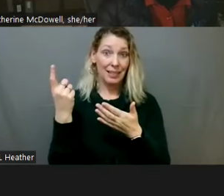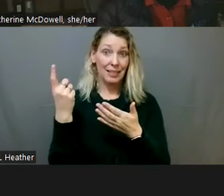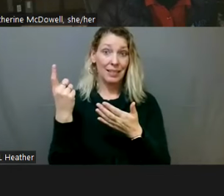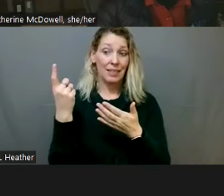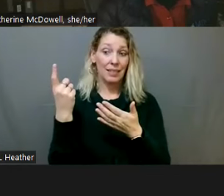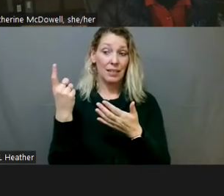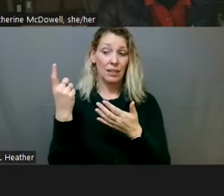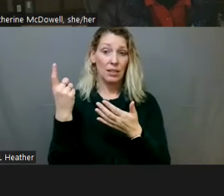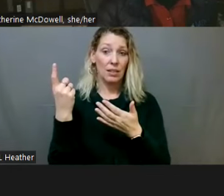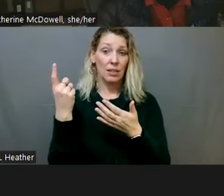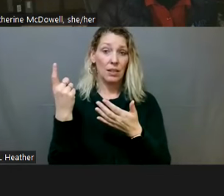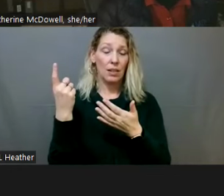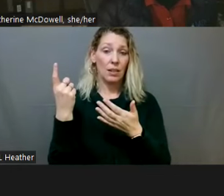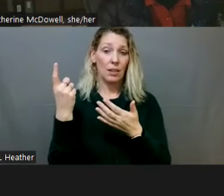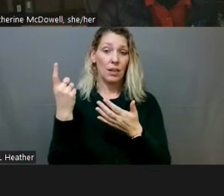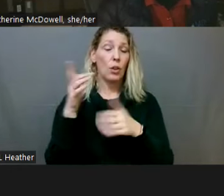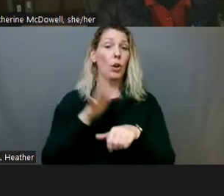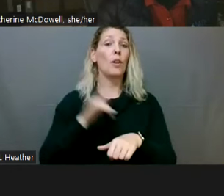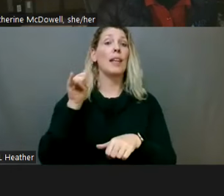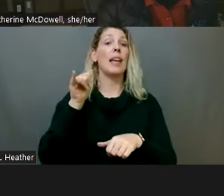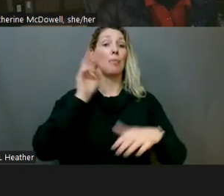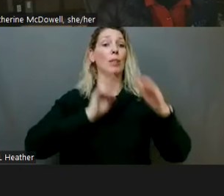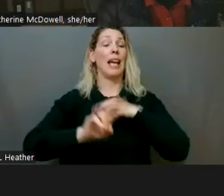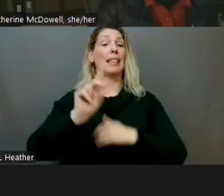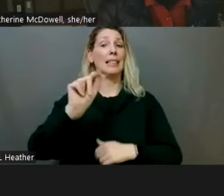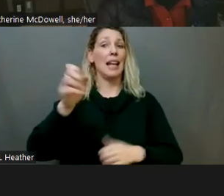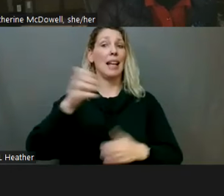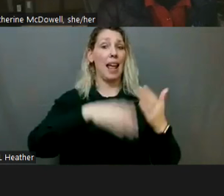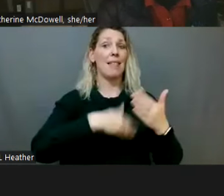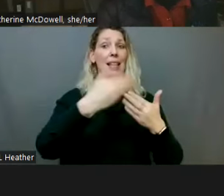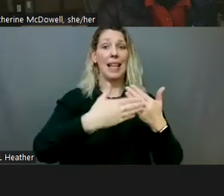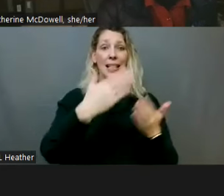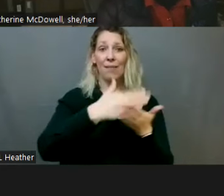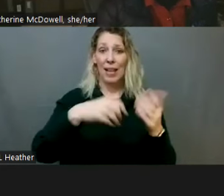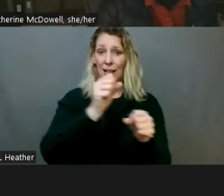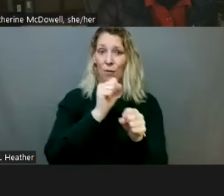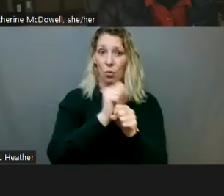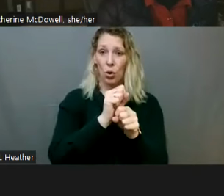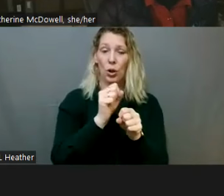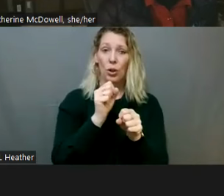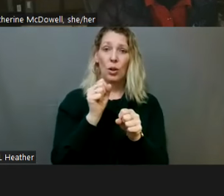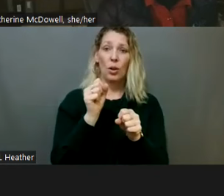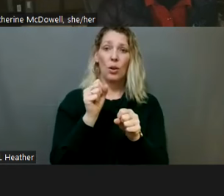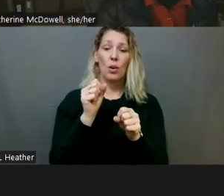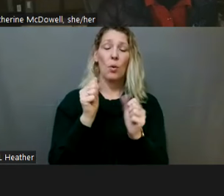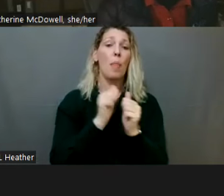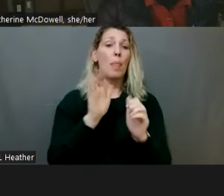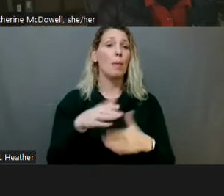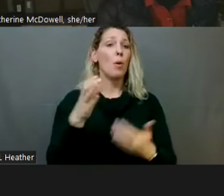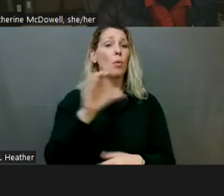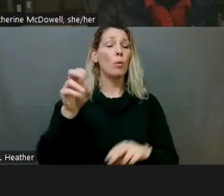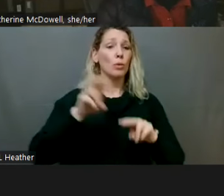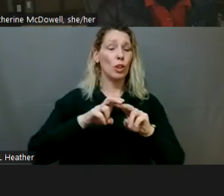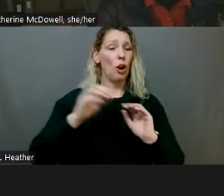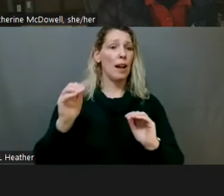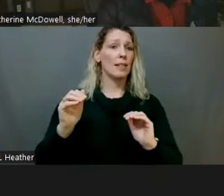the earliest projected date of ending the next phase of work with the proposal that co-chairs advanced was